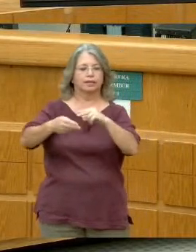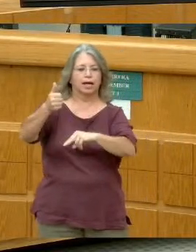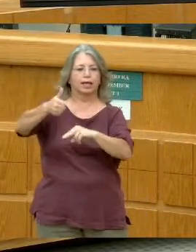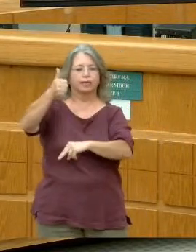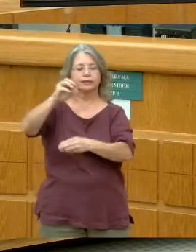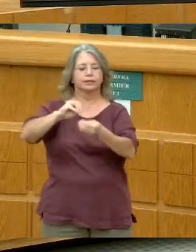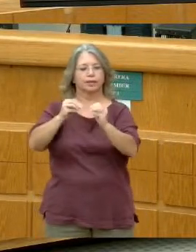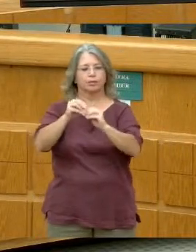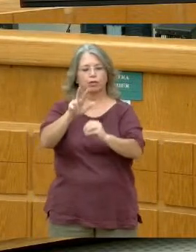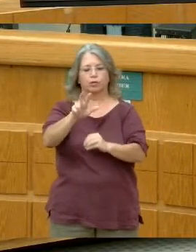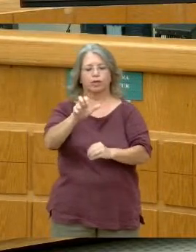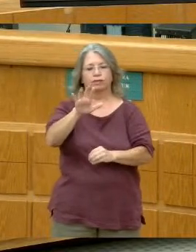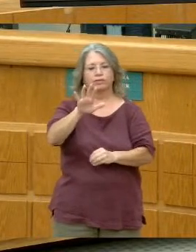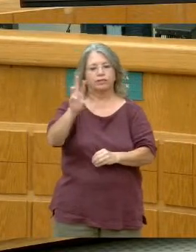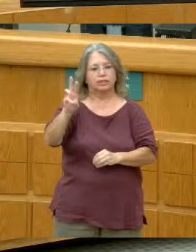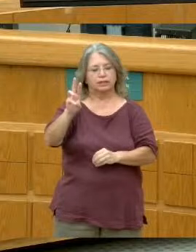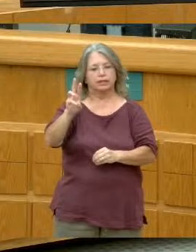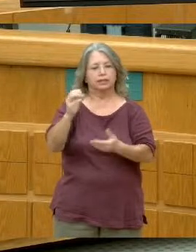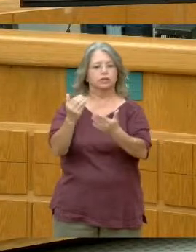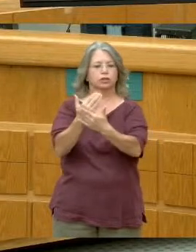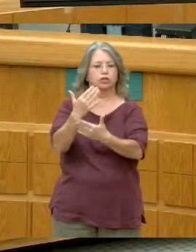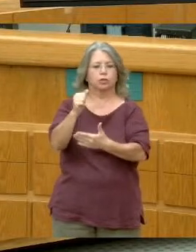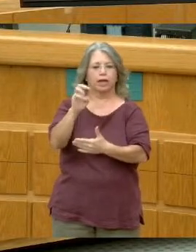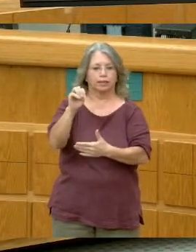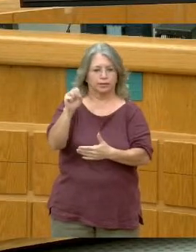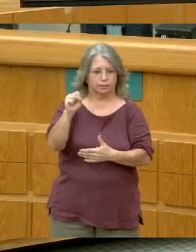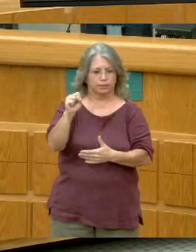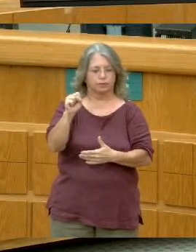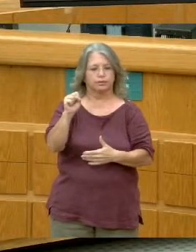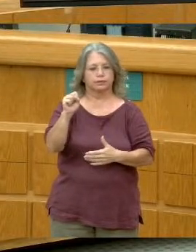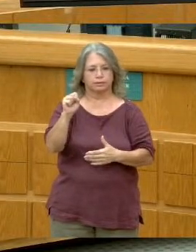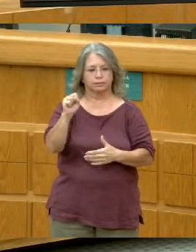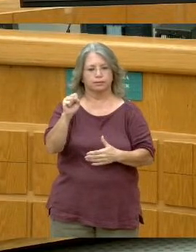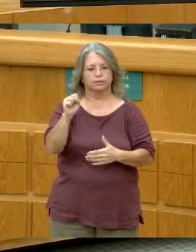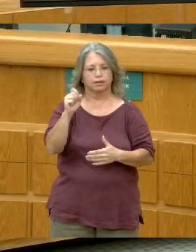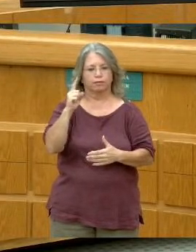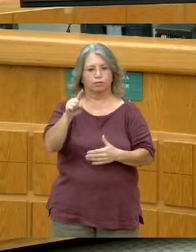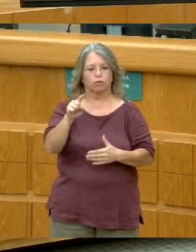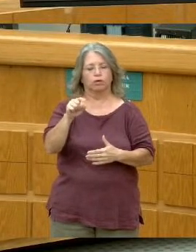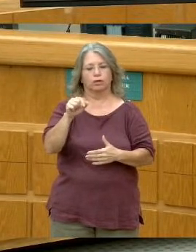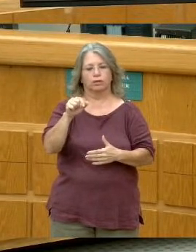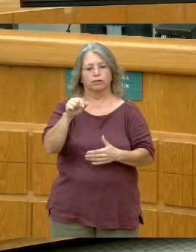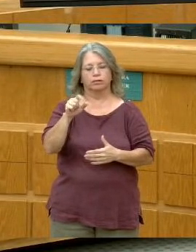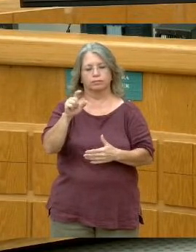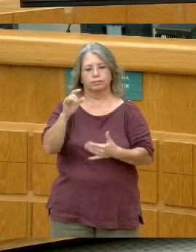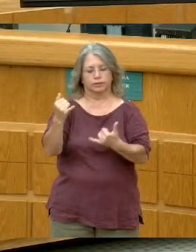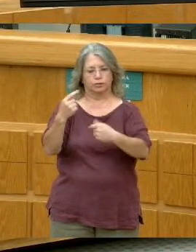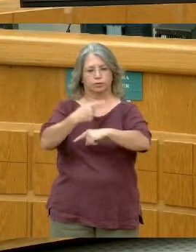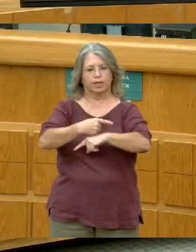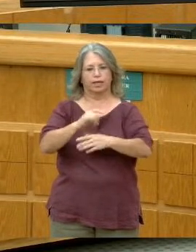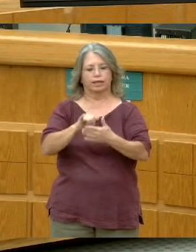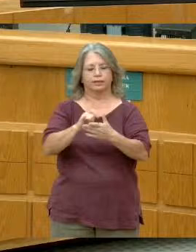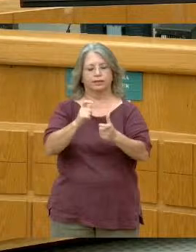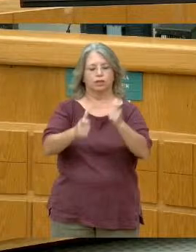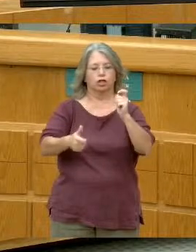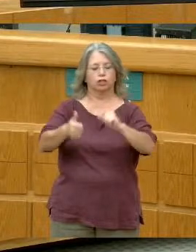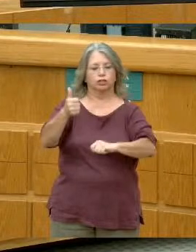so 356, over 350 new cases for the week, and the